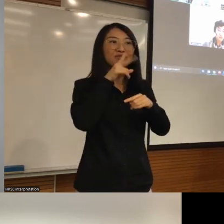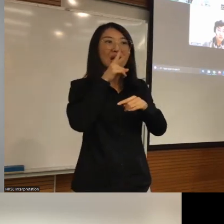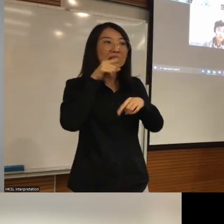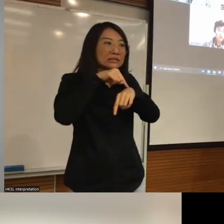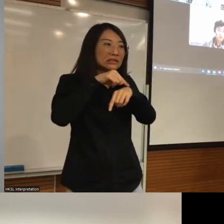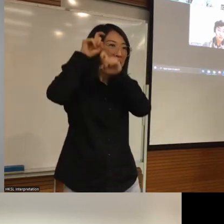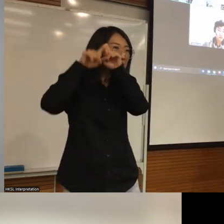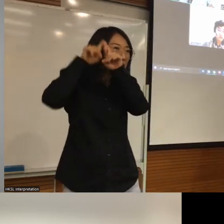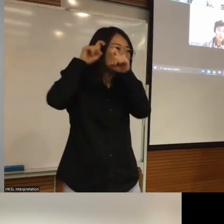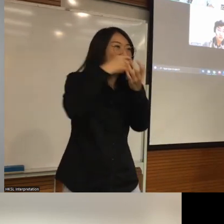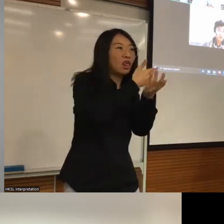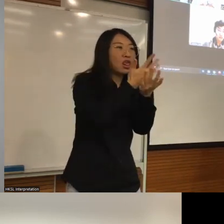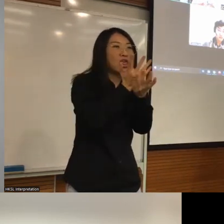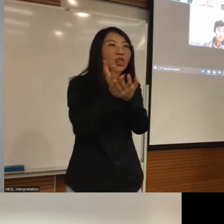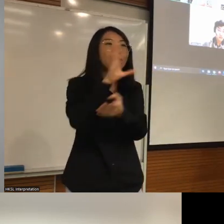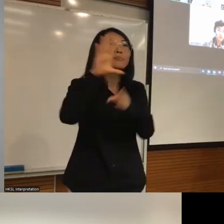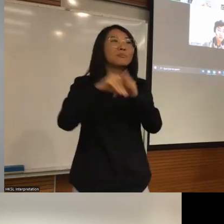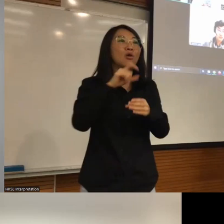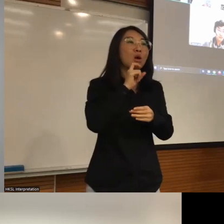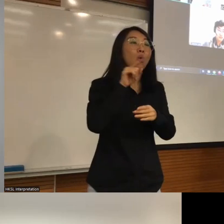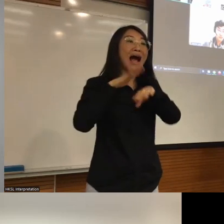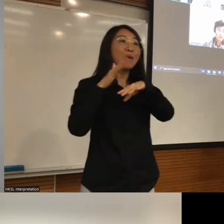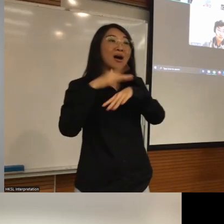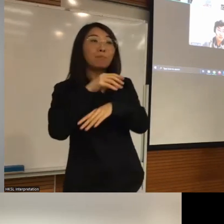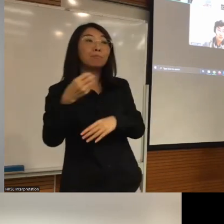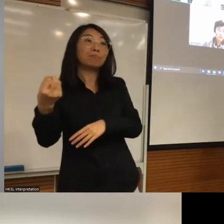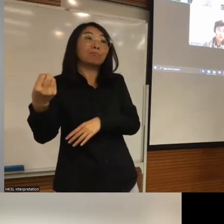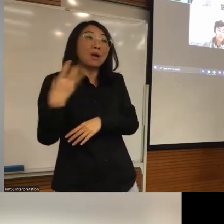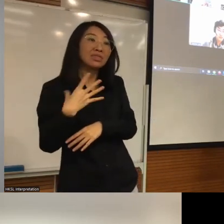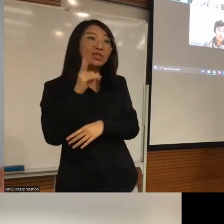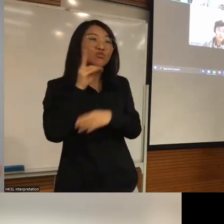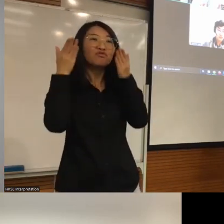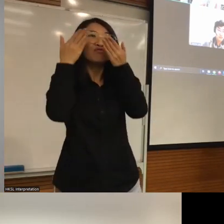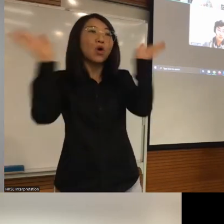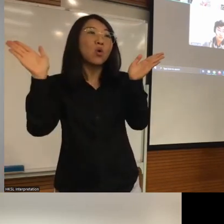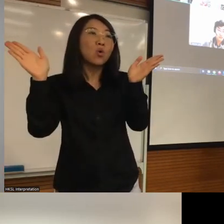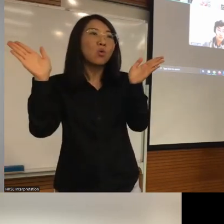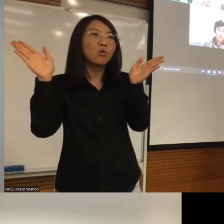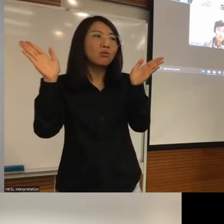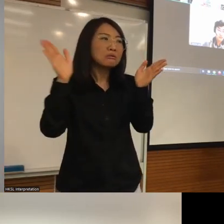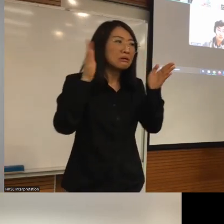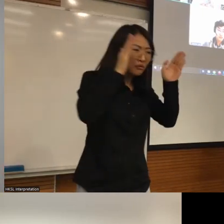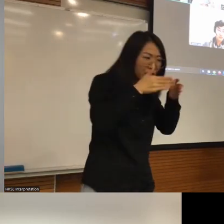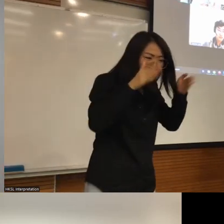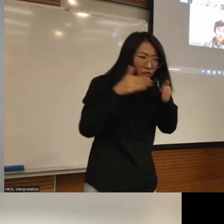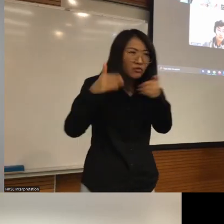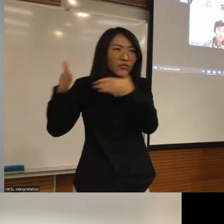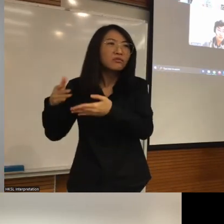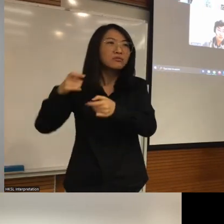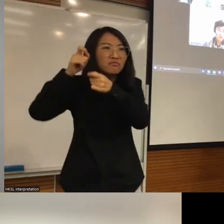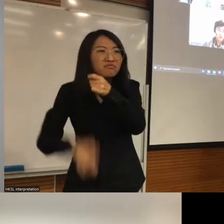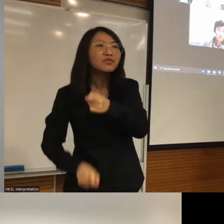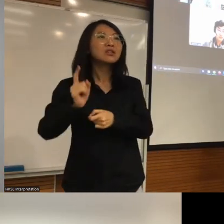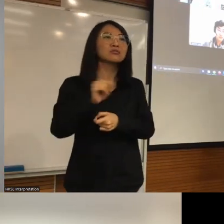interpreting. But you're talking about something that is much more general. And I don't really know what to tell you that you wouldn't know